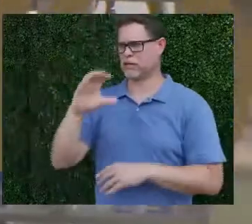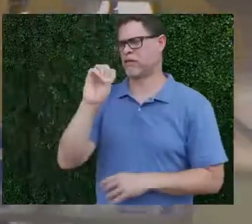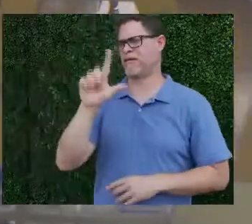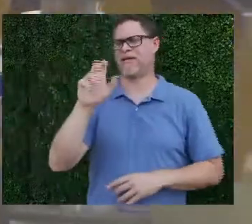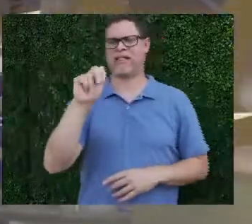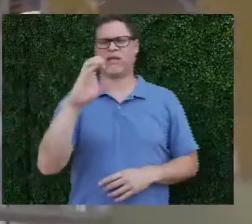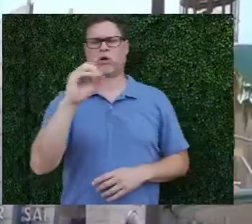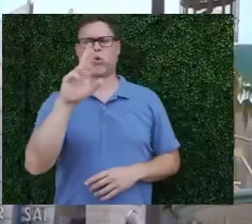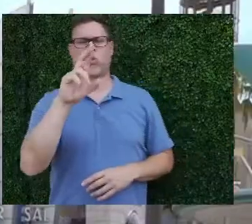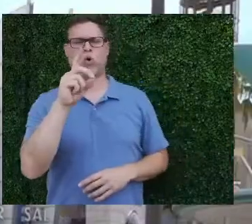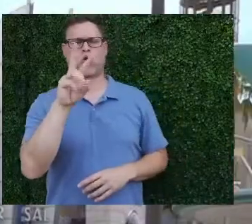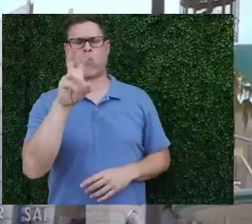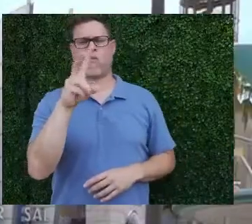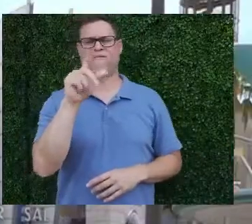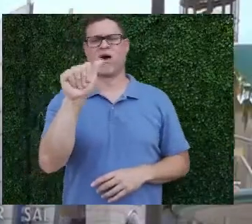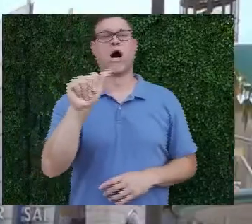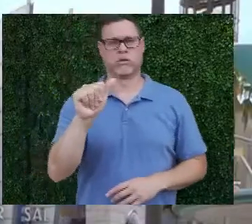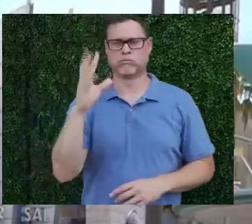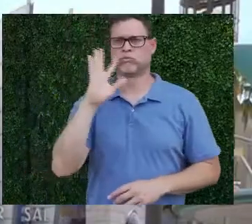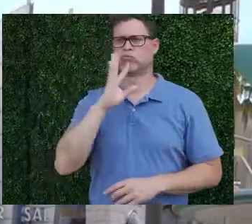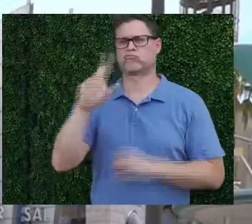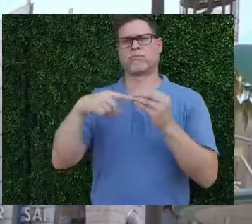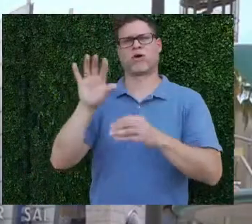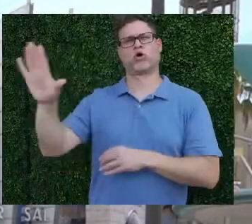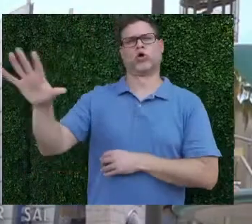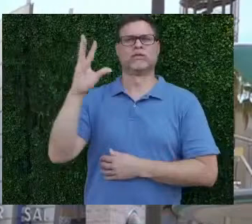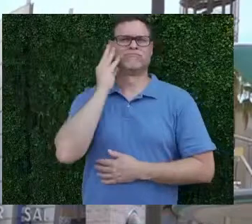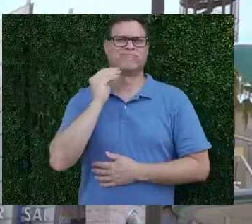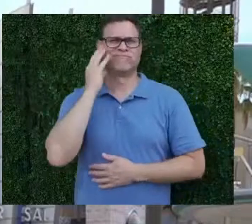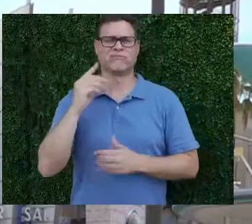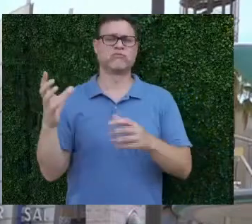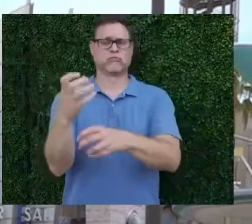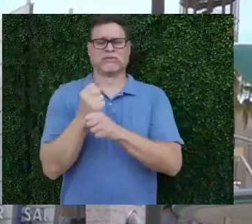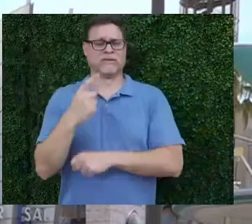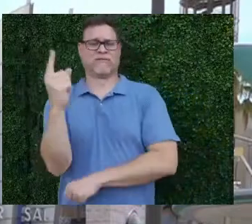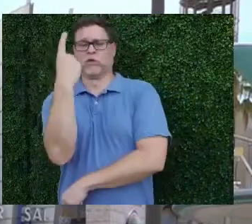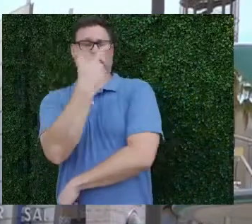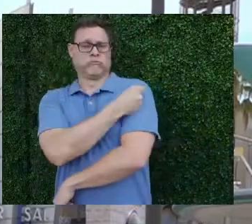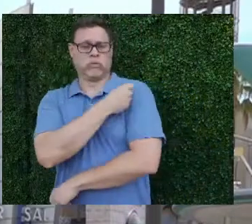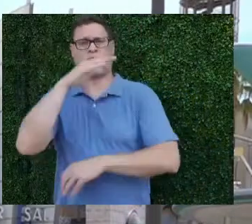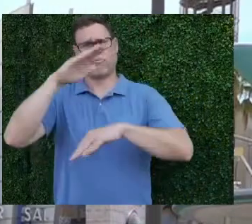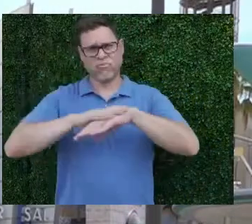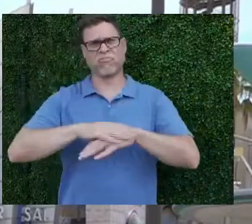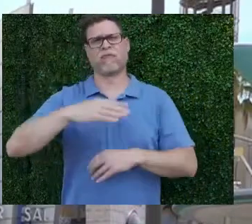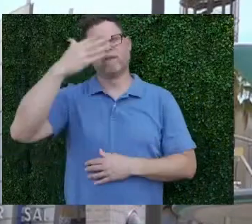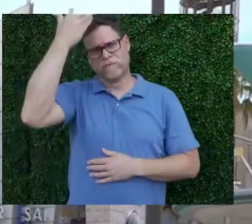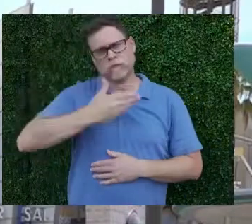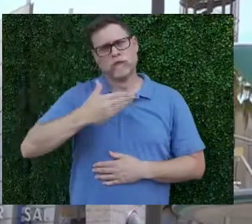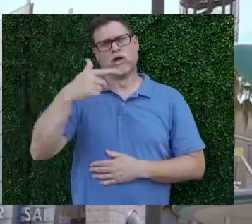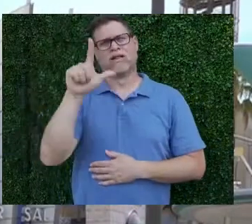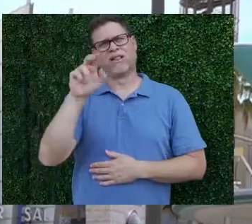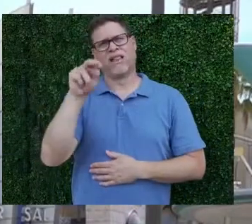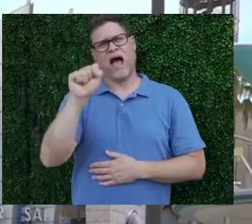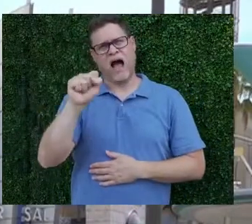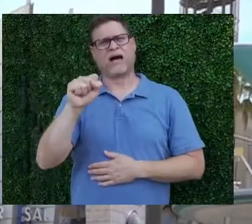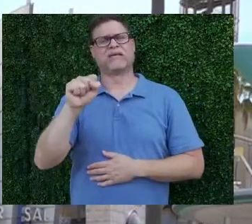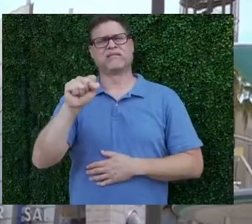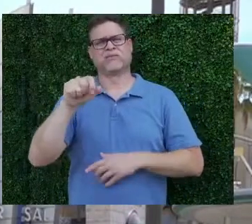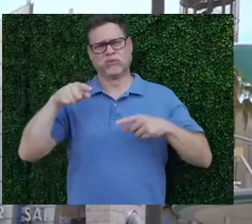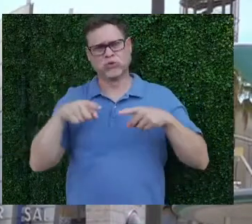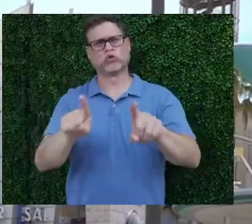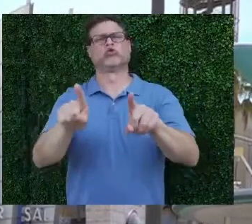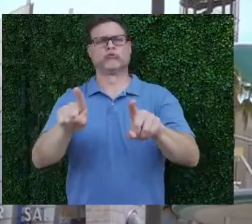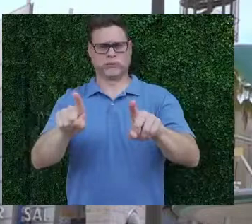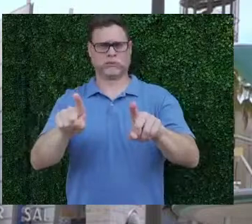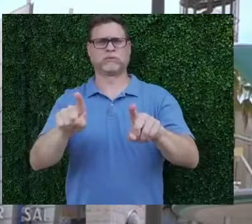We'll talk a little bit about her experience, not only receiving the first vaccine, but being on the front lines of this pandemic.